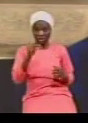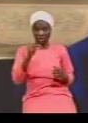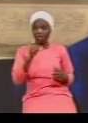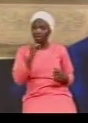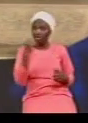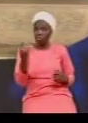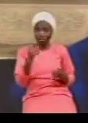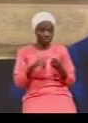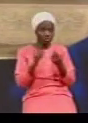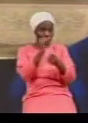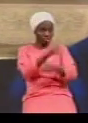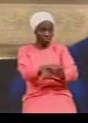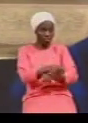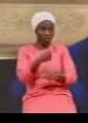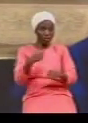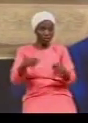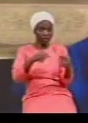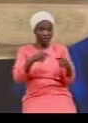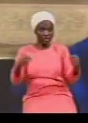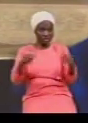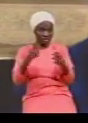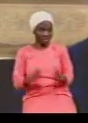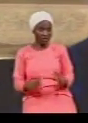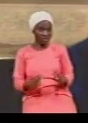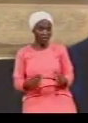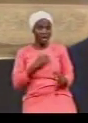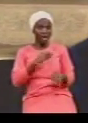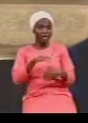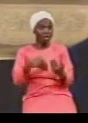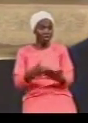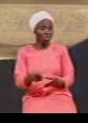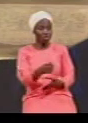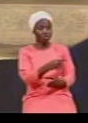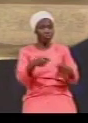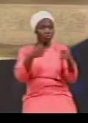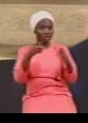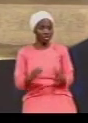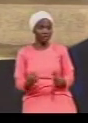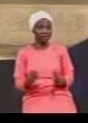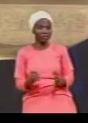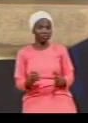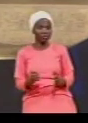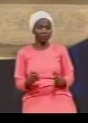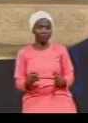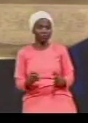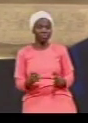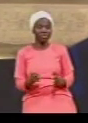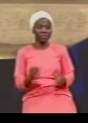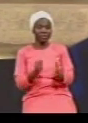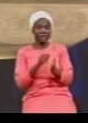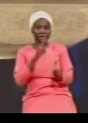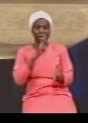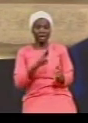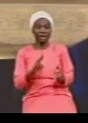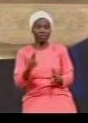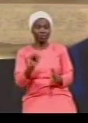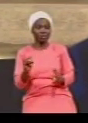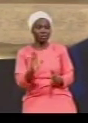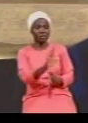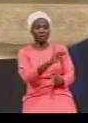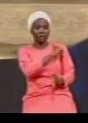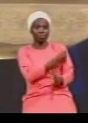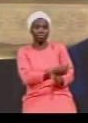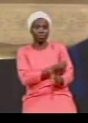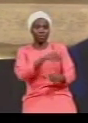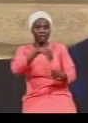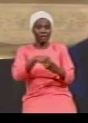the Hivites, the Jebusites, and all those enemies, usurping the authority in the land. Now he